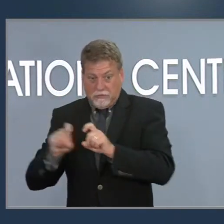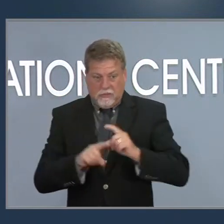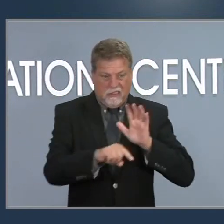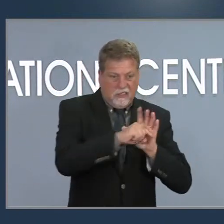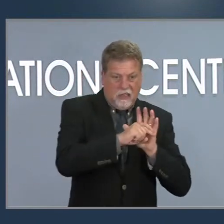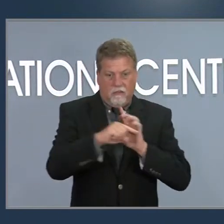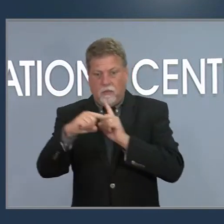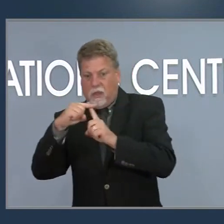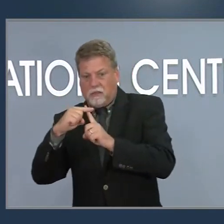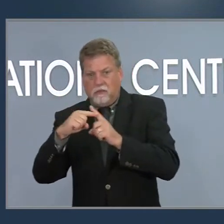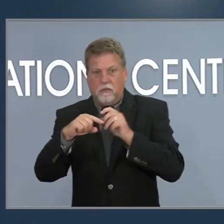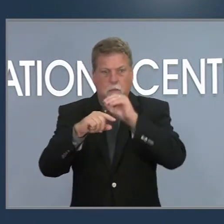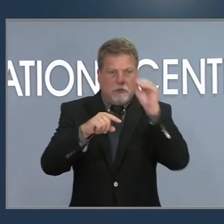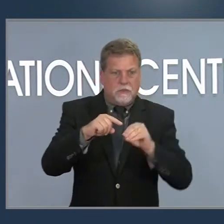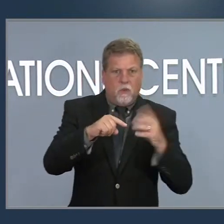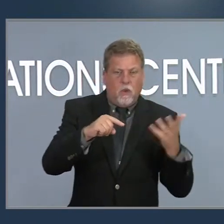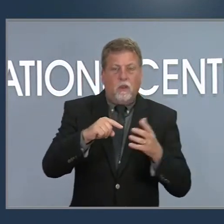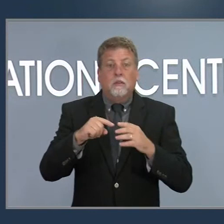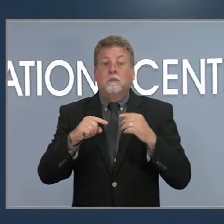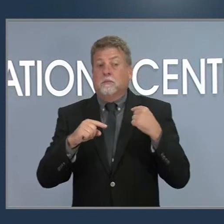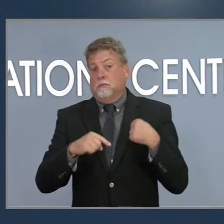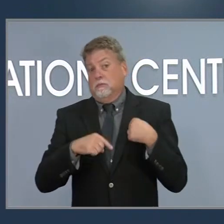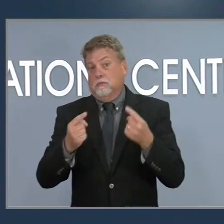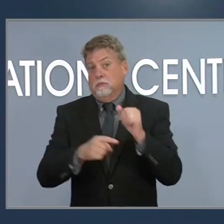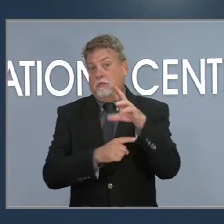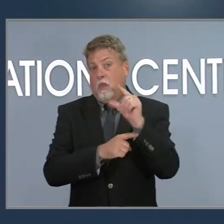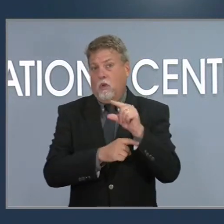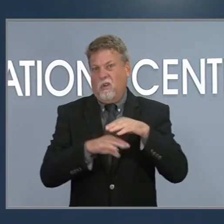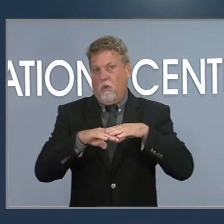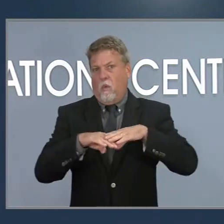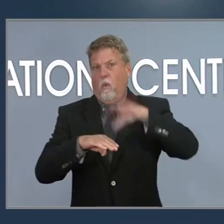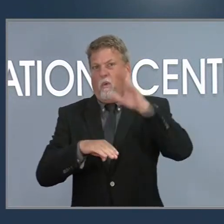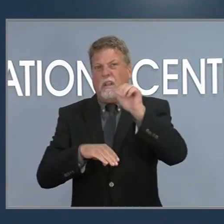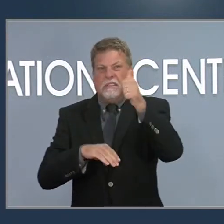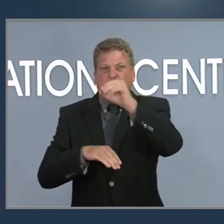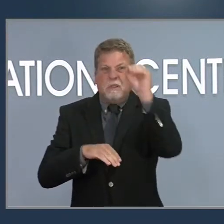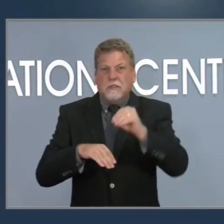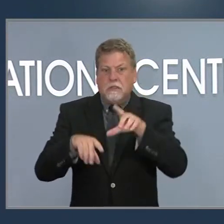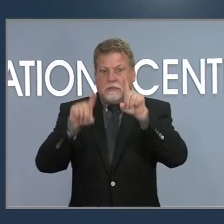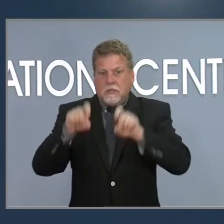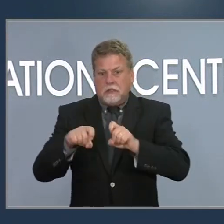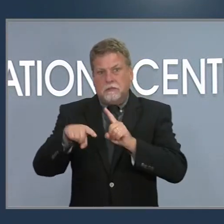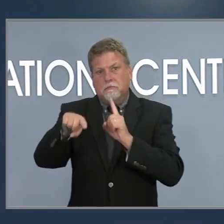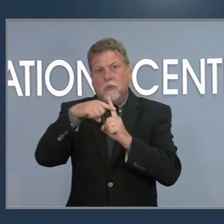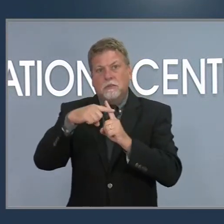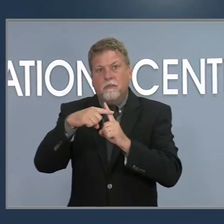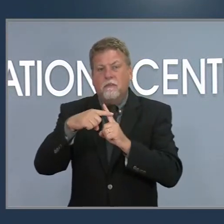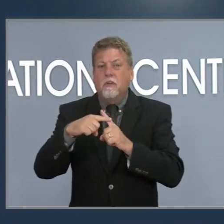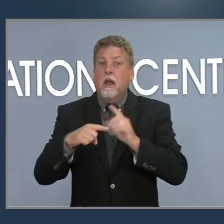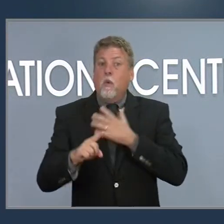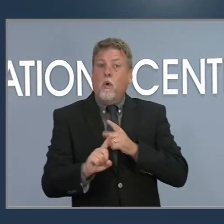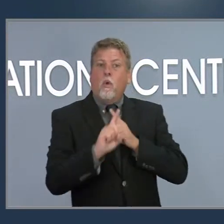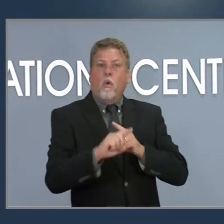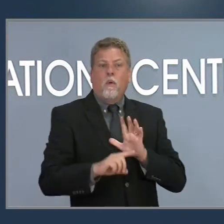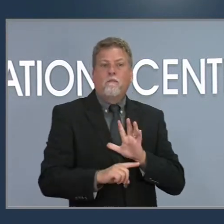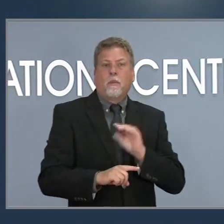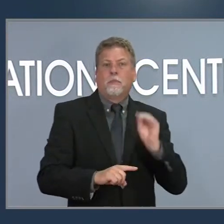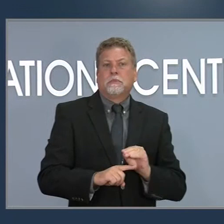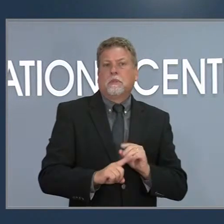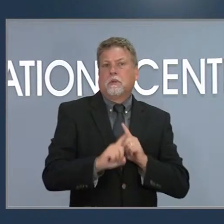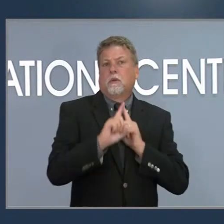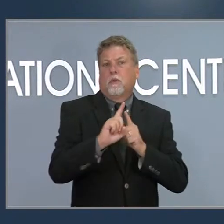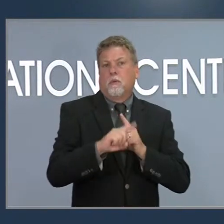been above 10% since the beginning of August, and that's well above our 5% goal. As the governor